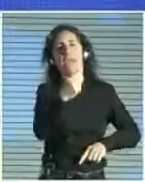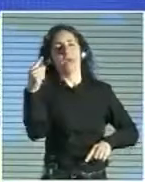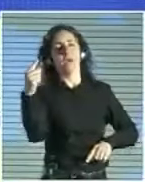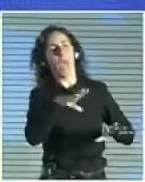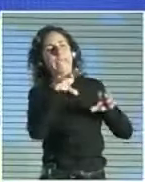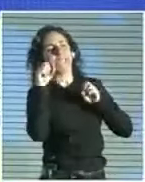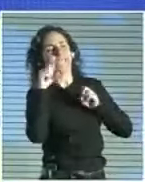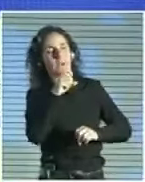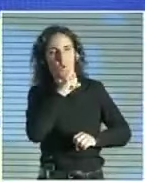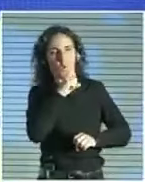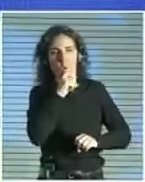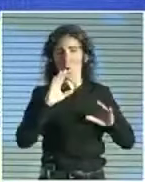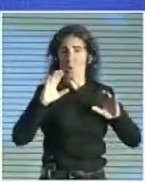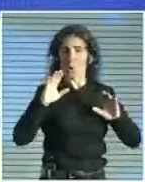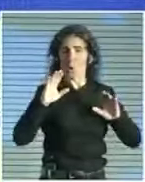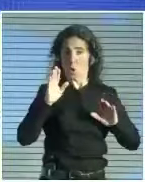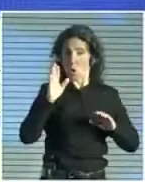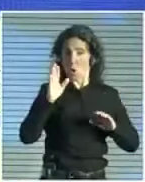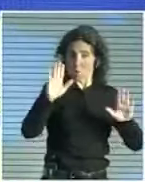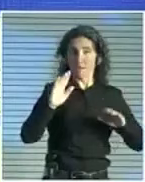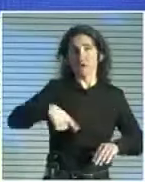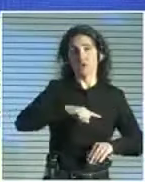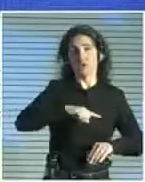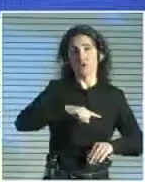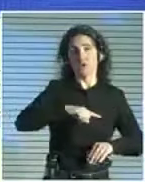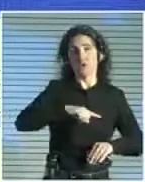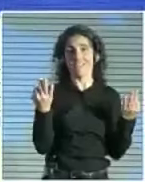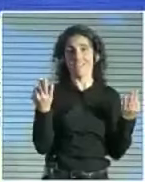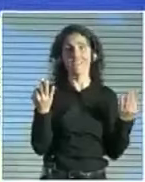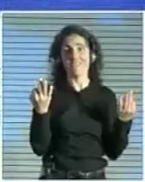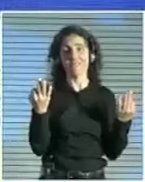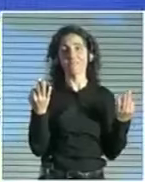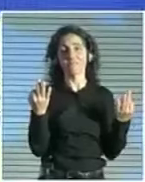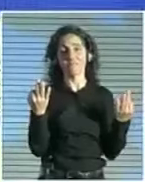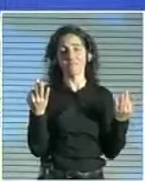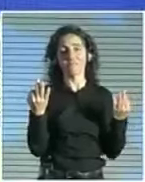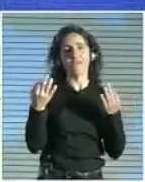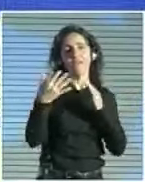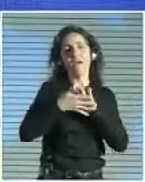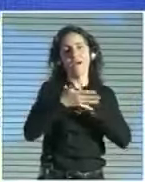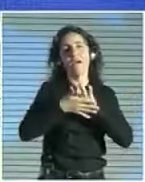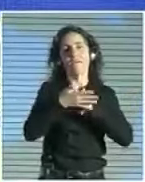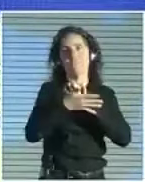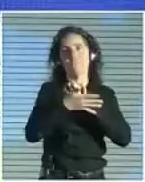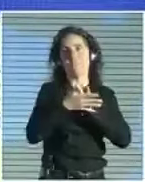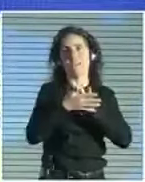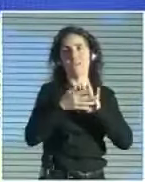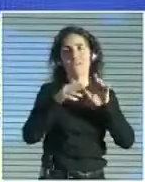and the snowmaking capabilities, the tourism has sometimes a very bad reputation, but it's